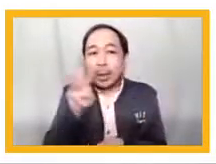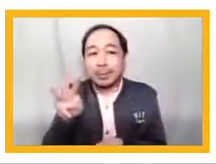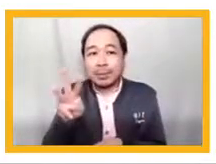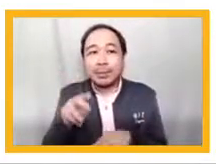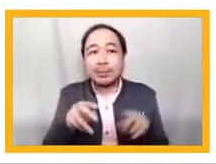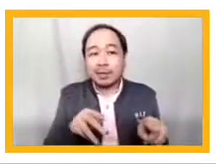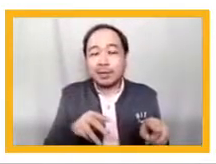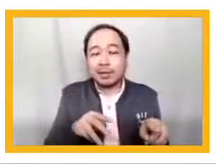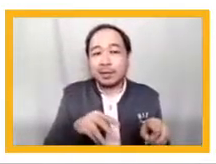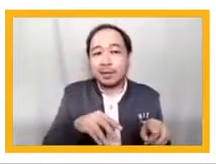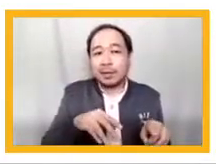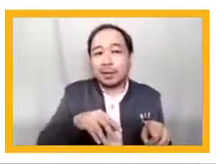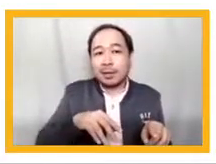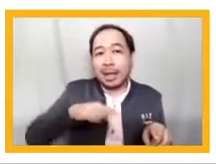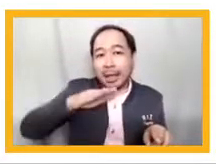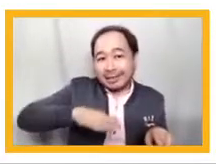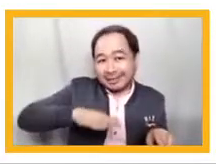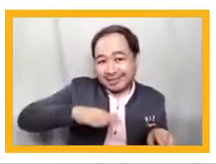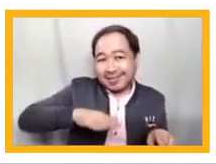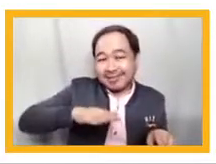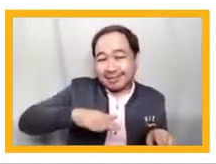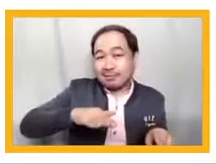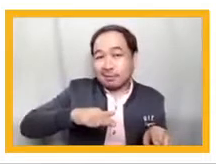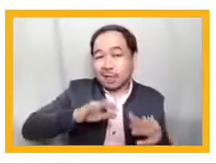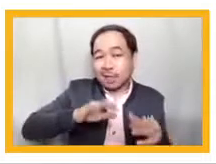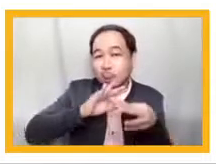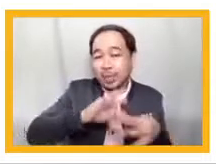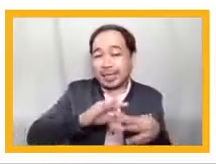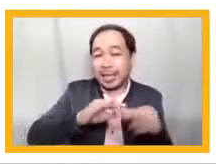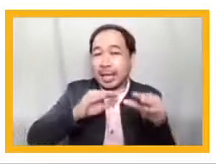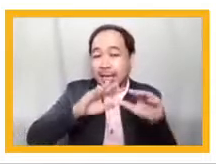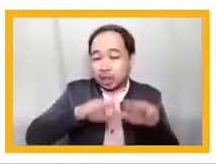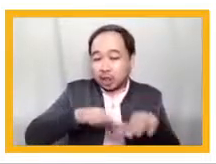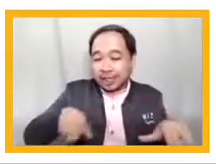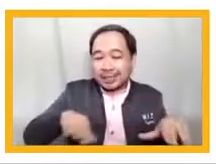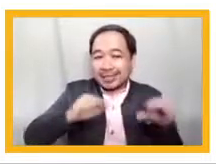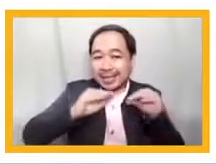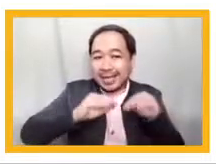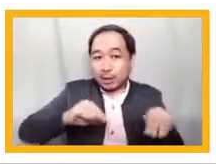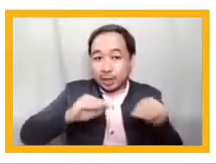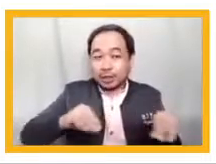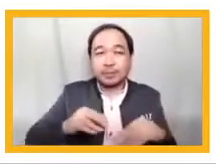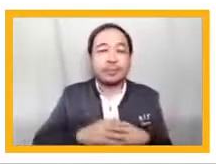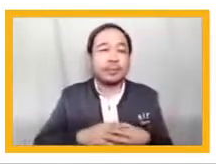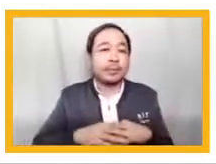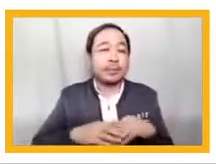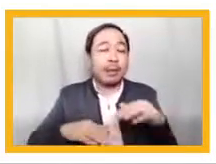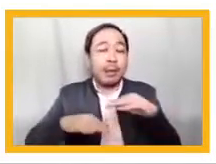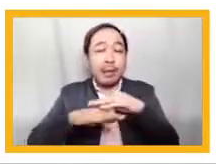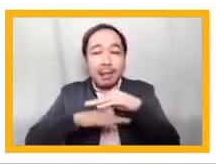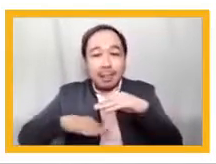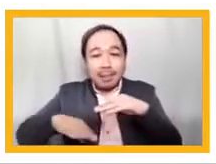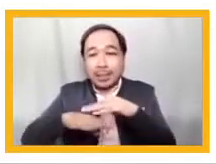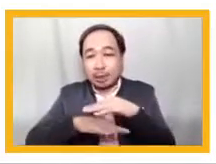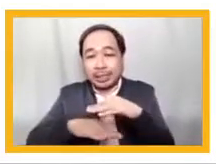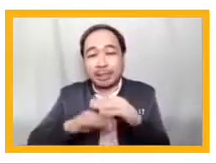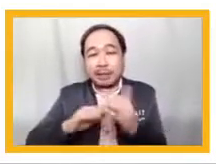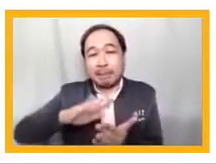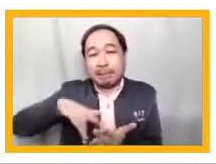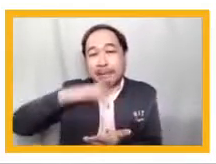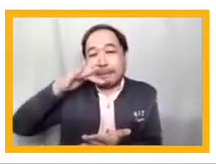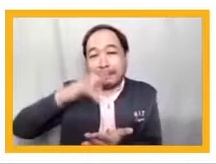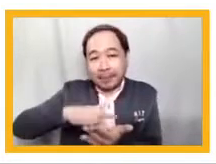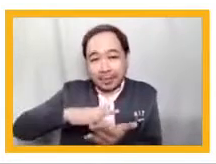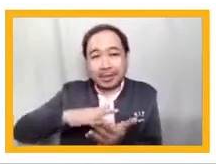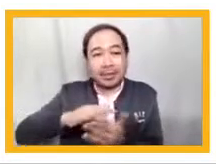garden, childhood education, elementary school, and middle and some